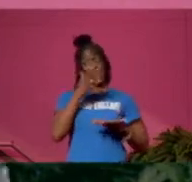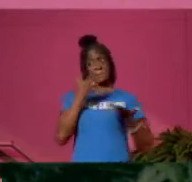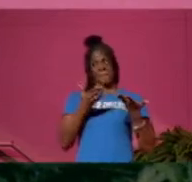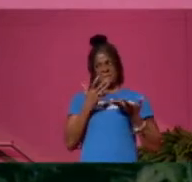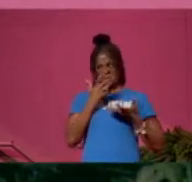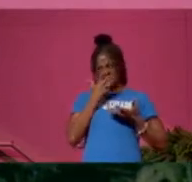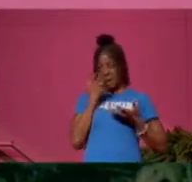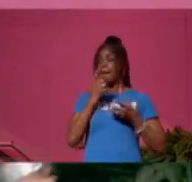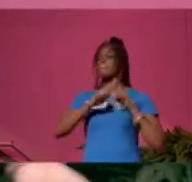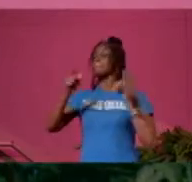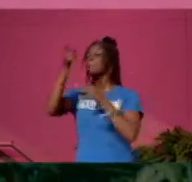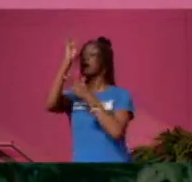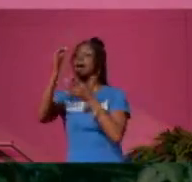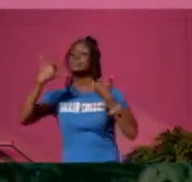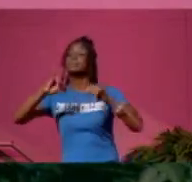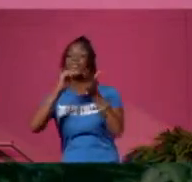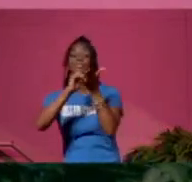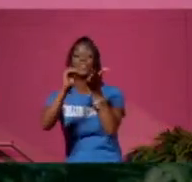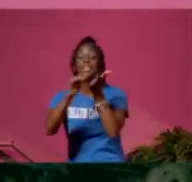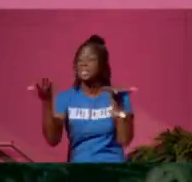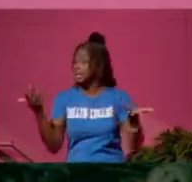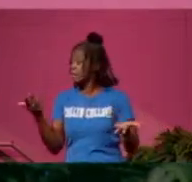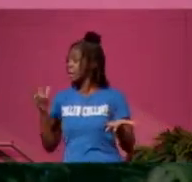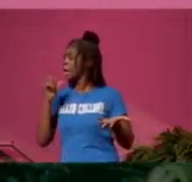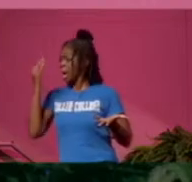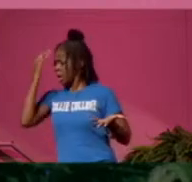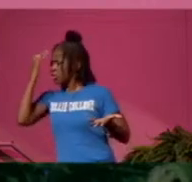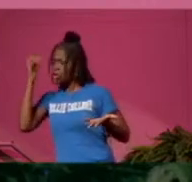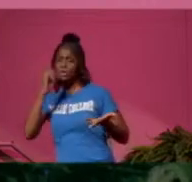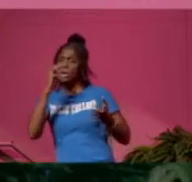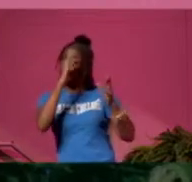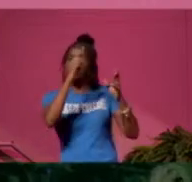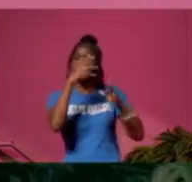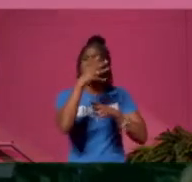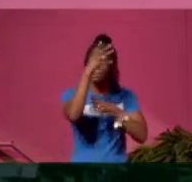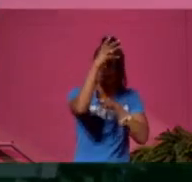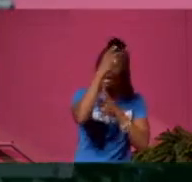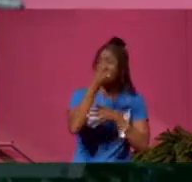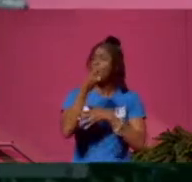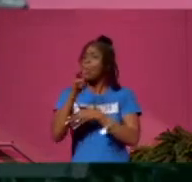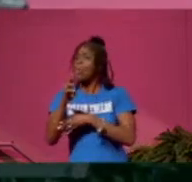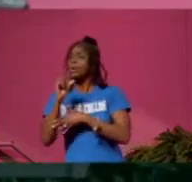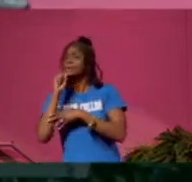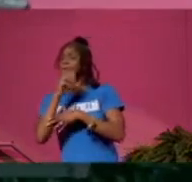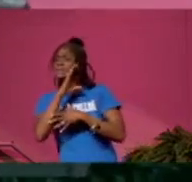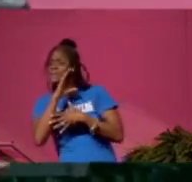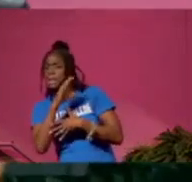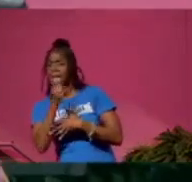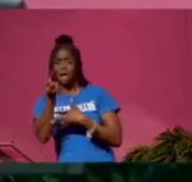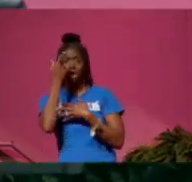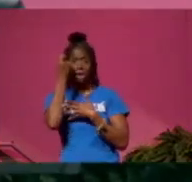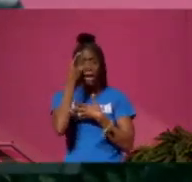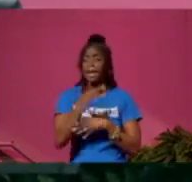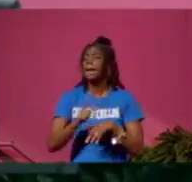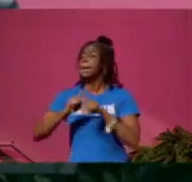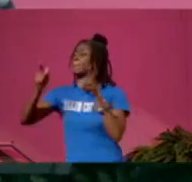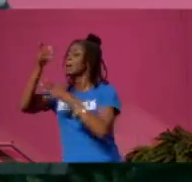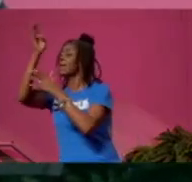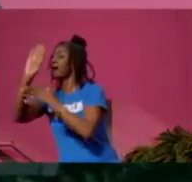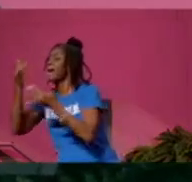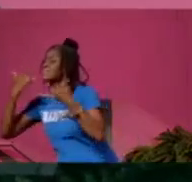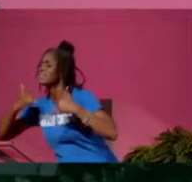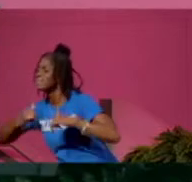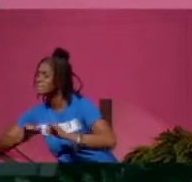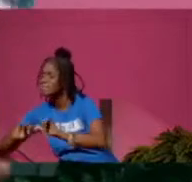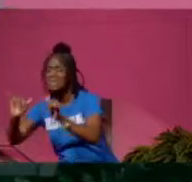will forgive you for how you disrespected your parents and your elders. Come here, y'all. There is no sin that God does